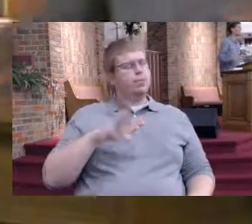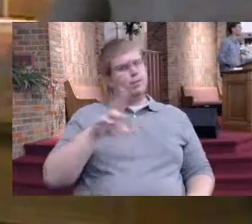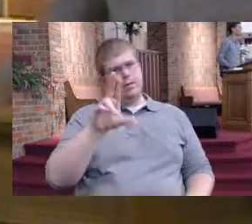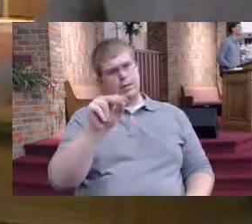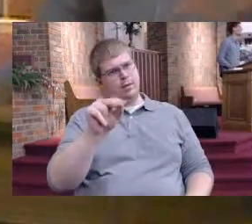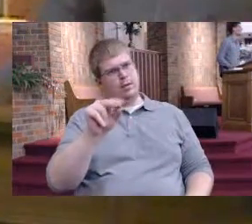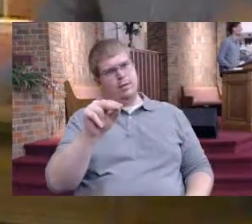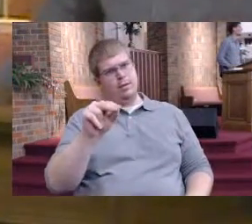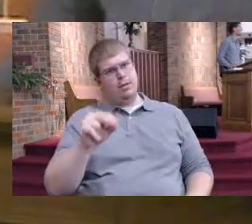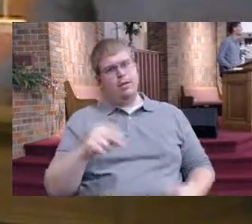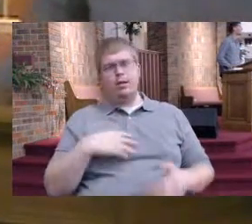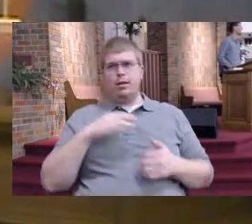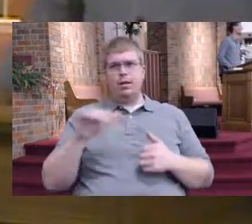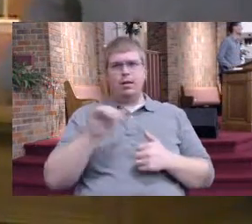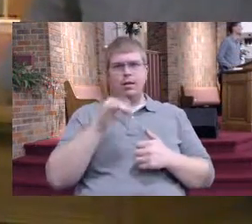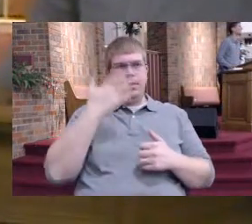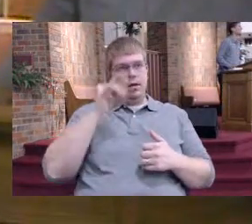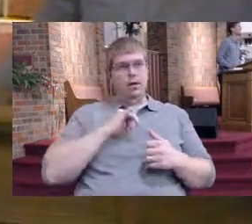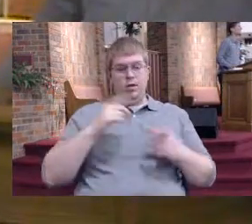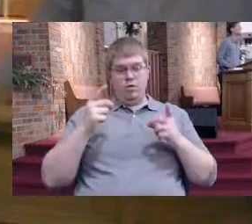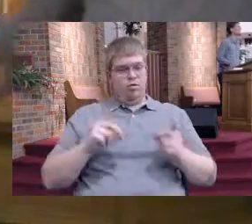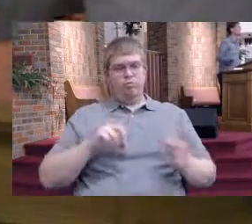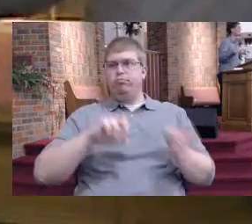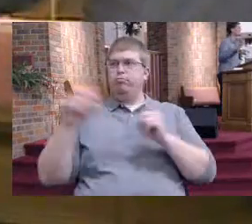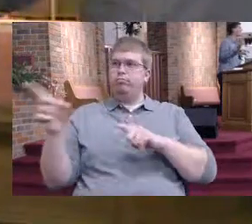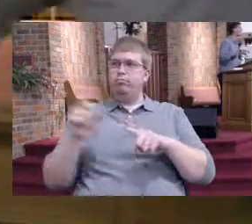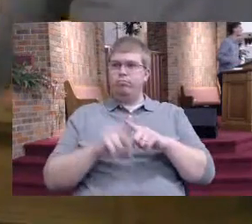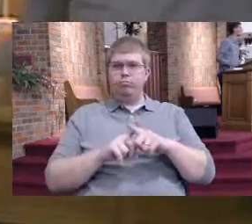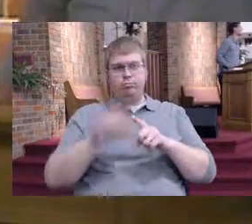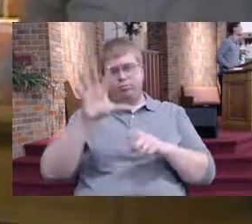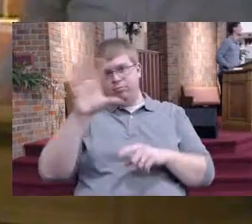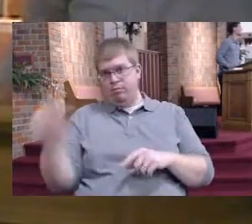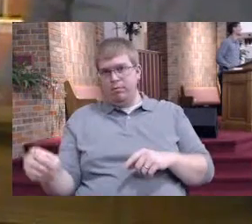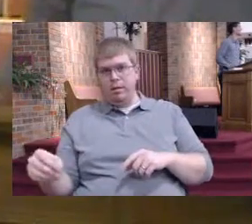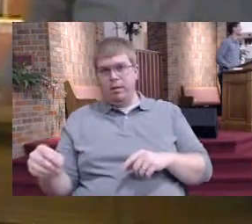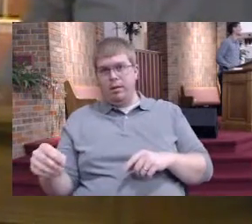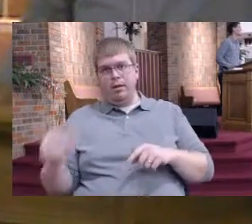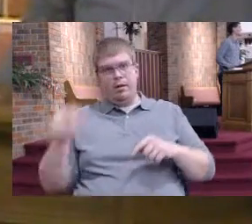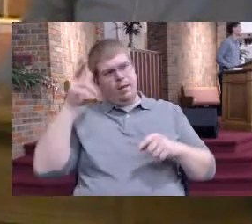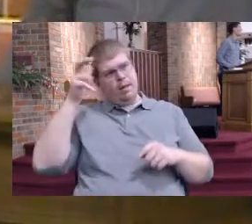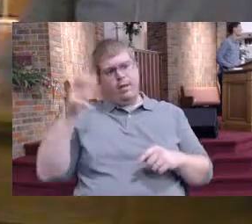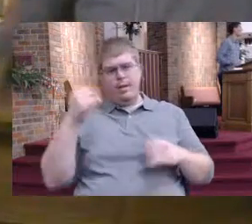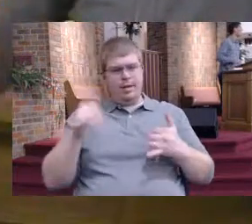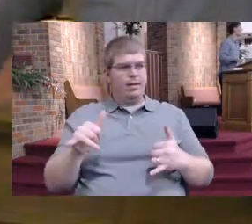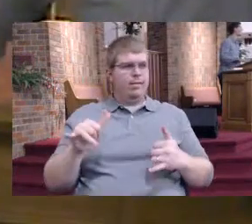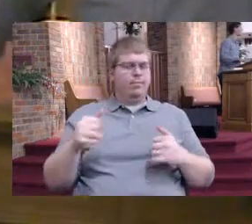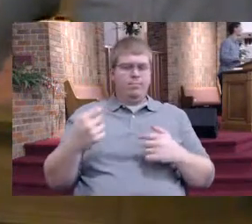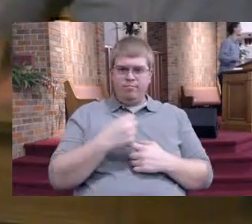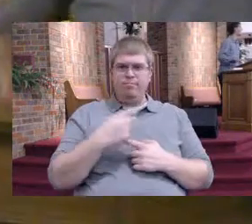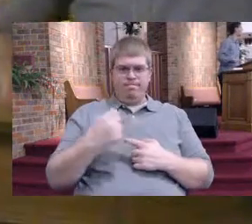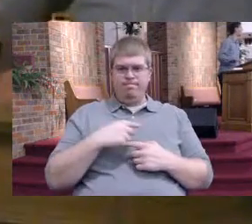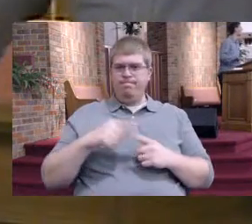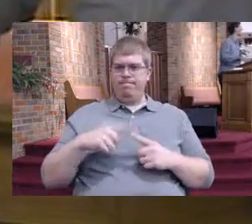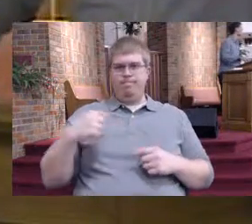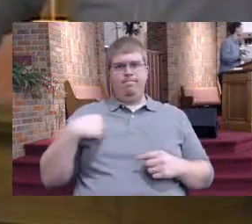way, just because we decided to go to Tanzania, Satan hasn't left us alone. We all know how he is, how he tries